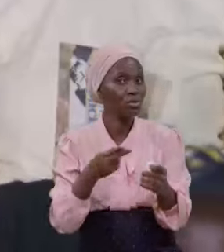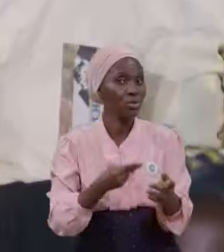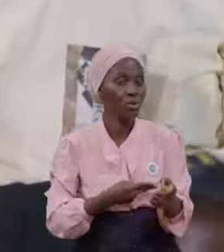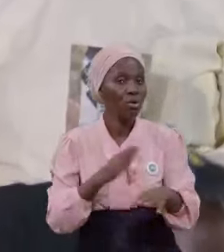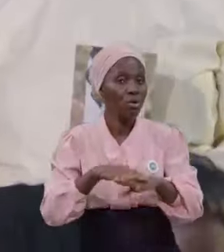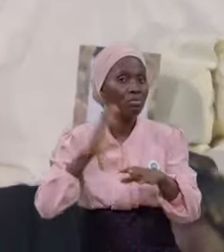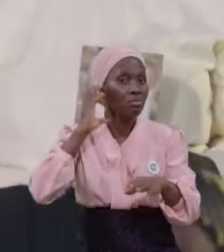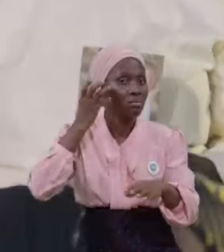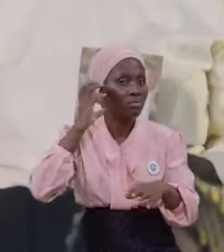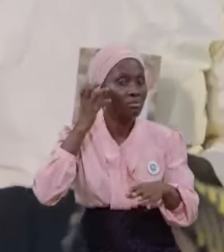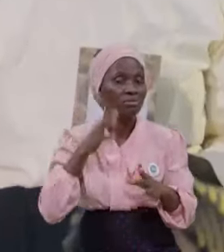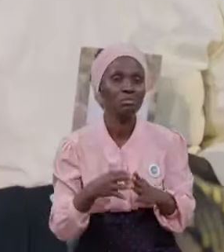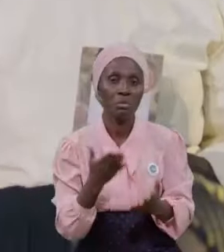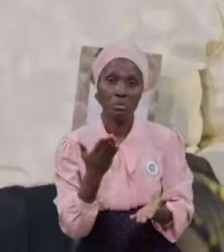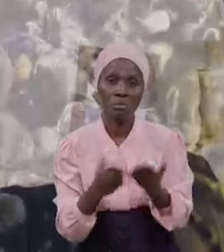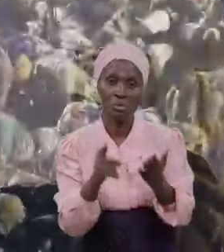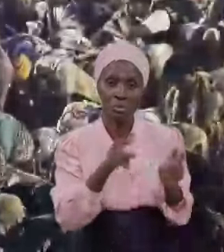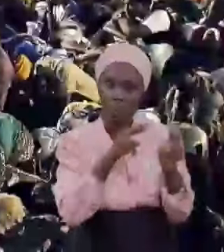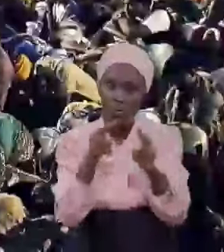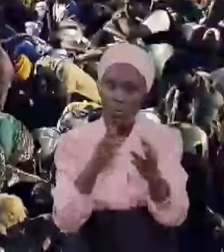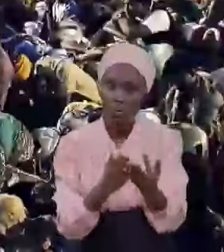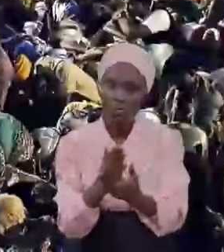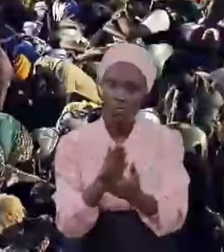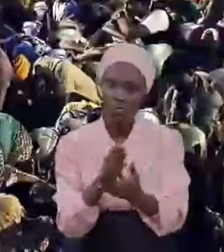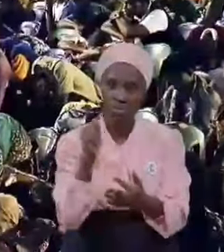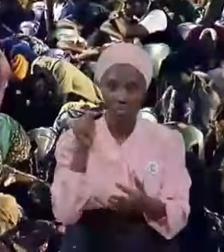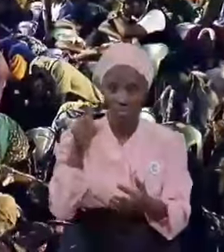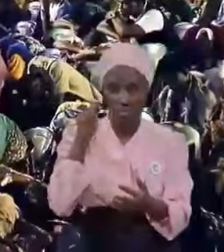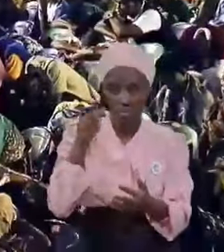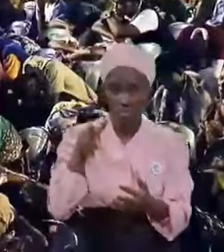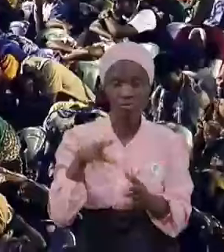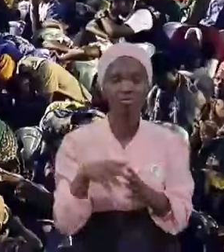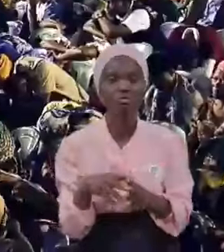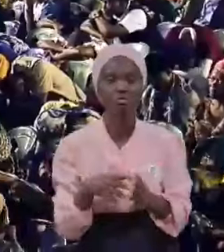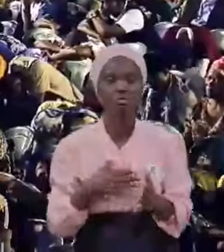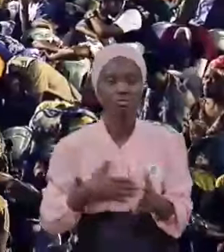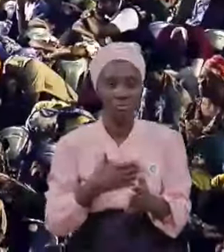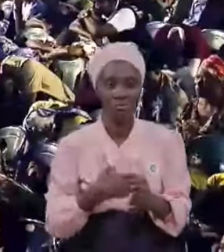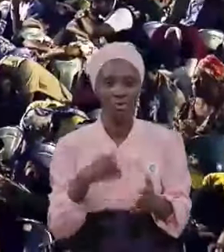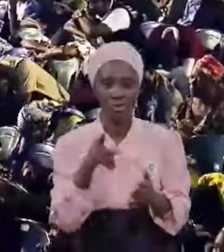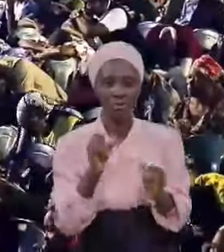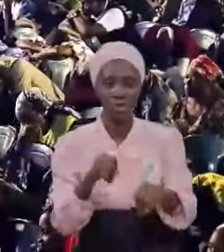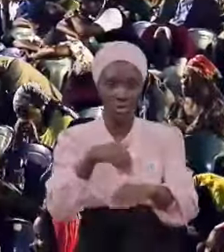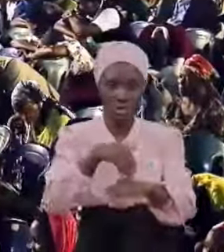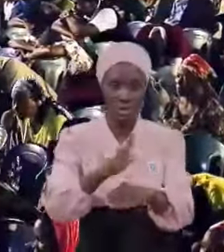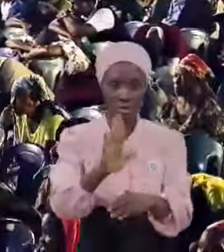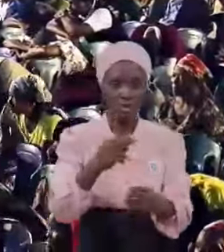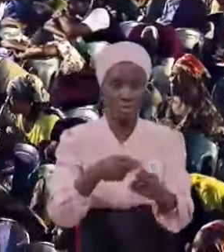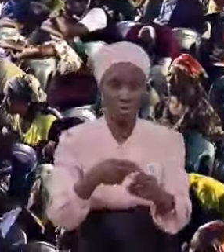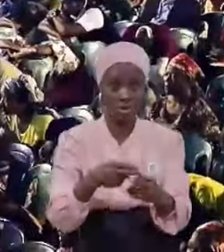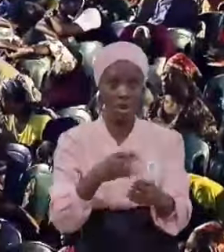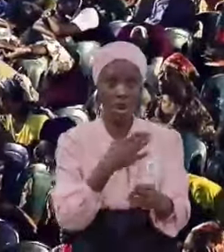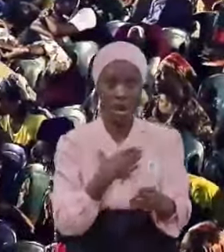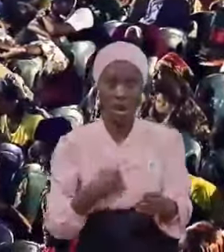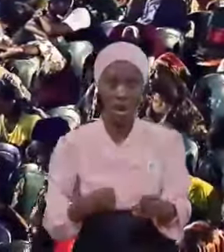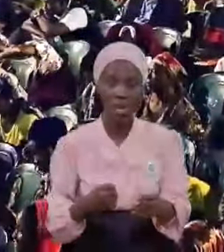television, please, you can send your name and your details if you made a decision for the Lord to